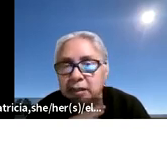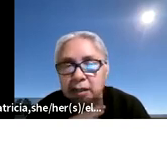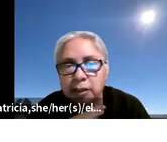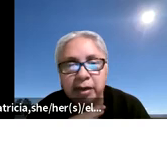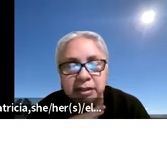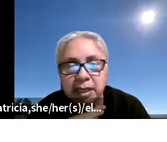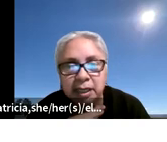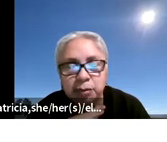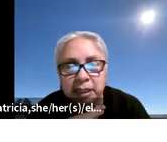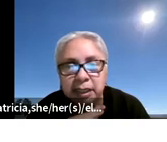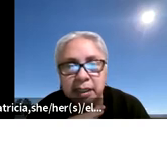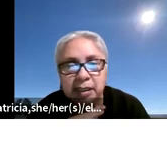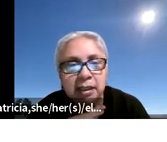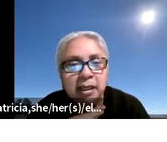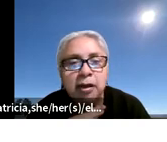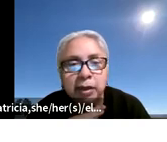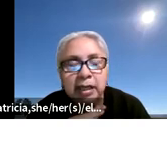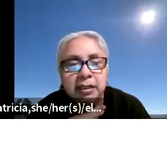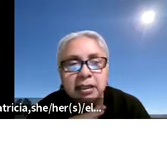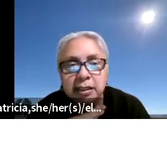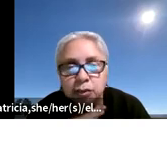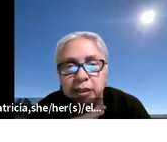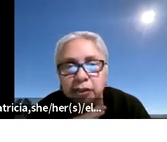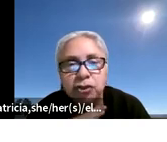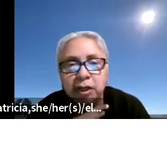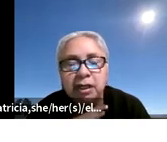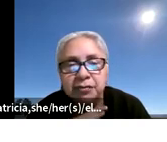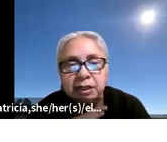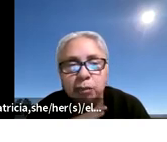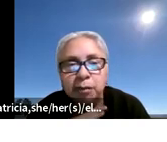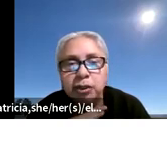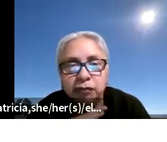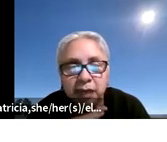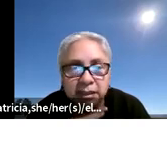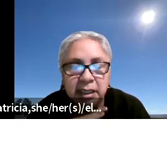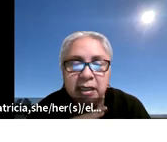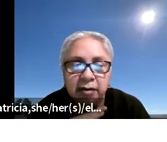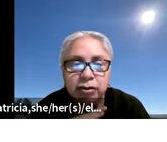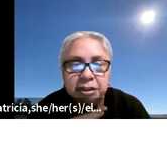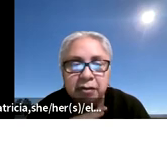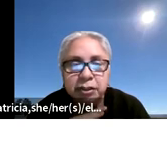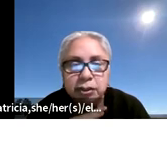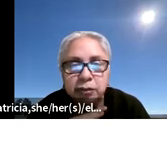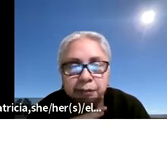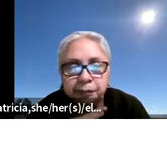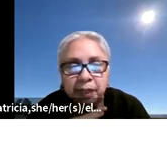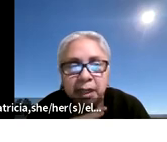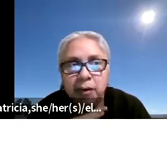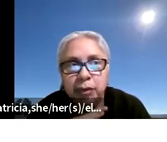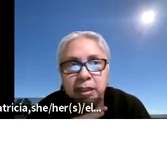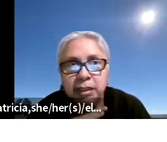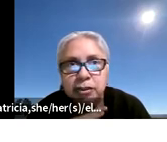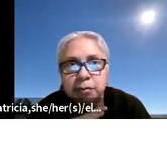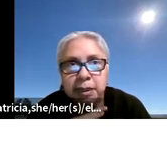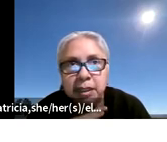AA, they talk about detachment, and it's real. You can love someone, but you've got to take care of yourself too.